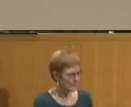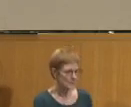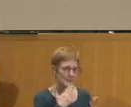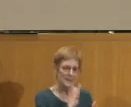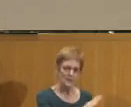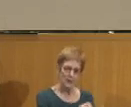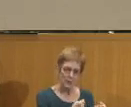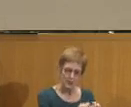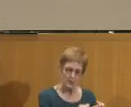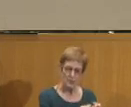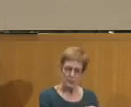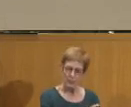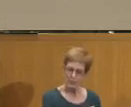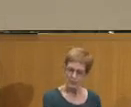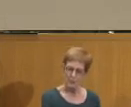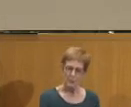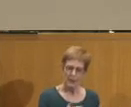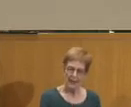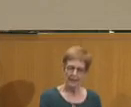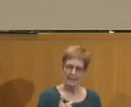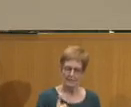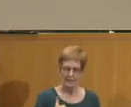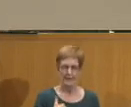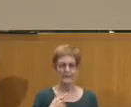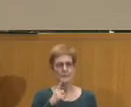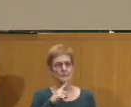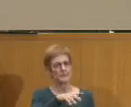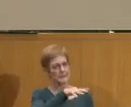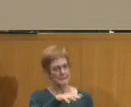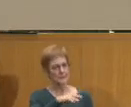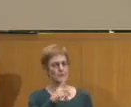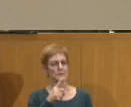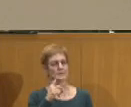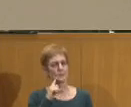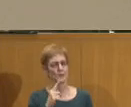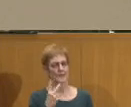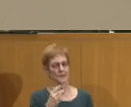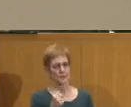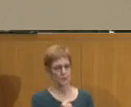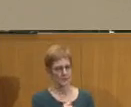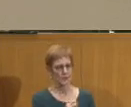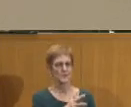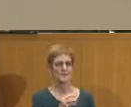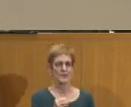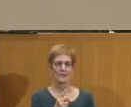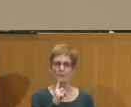family. I'm gonna ask my wife to stand really quickly. She deserves a real